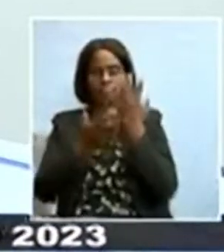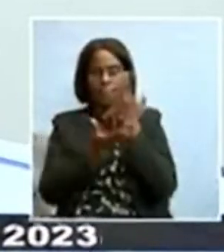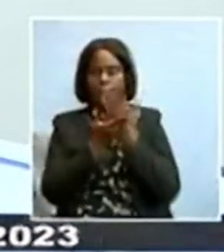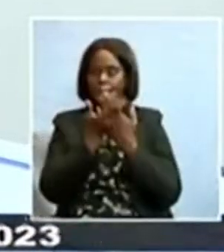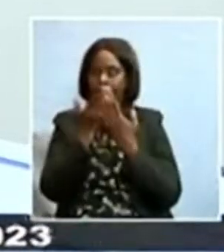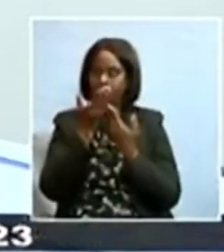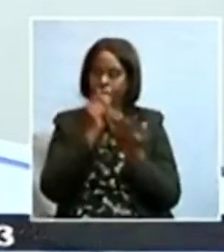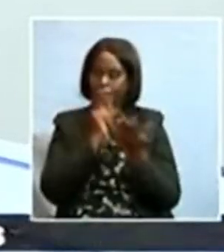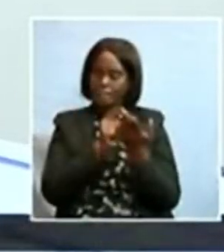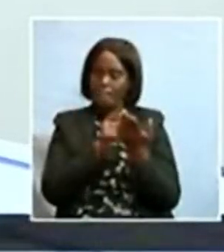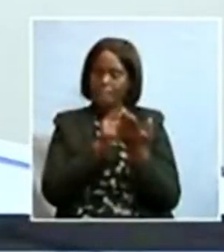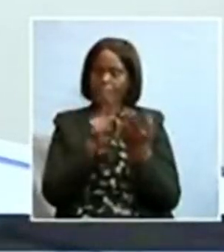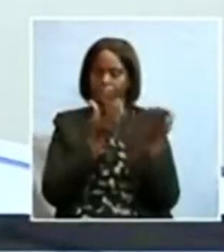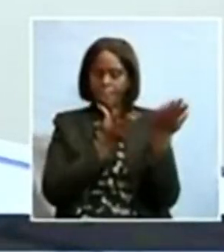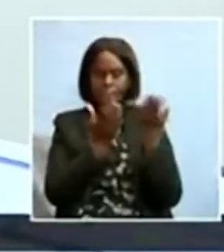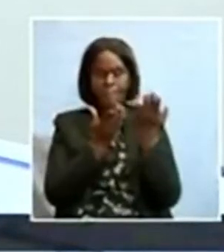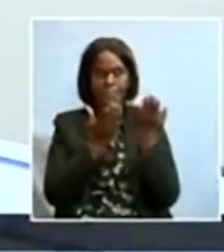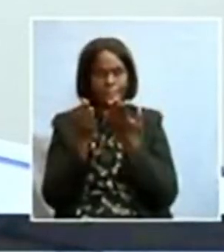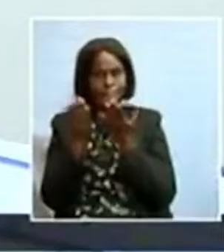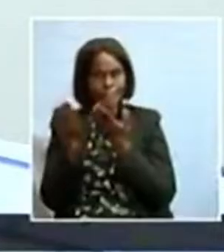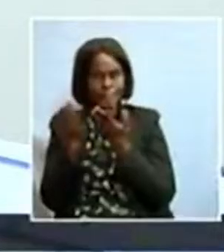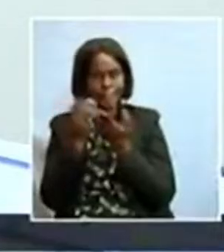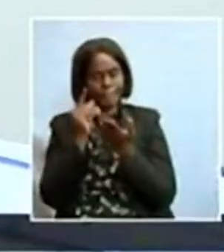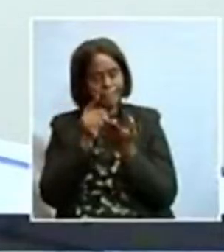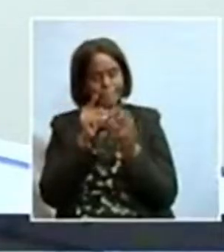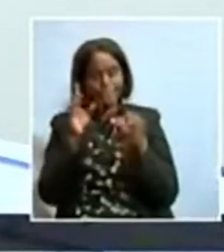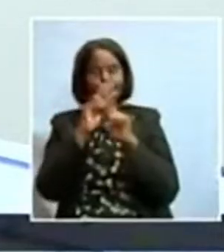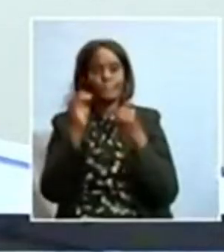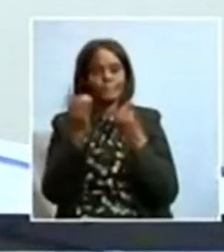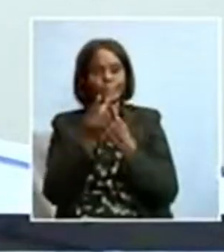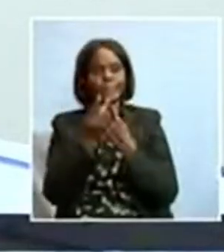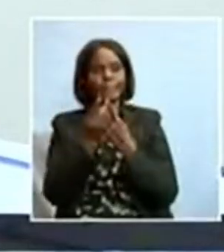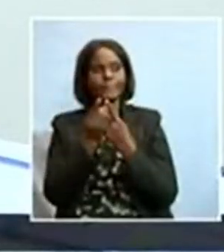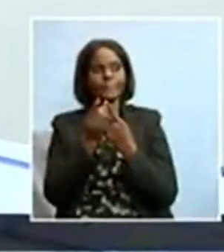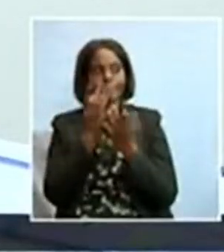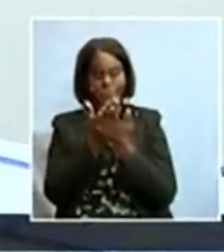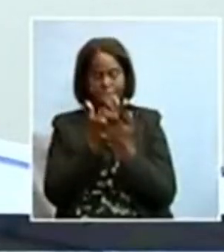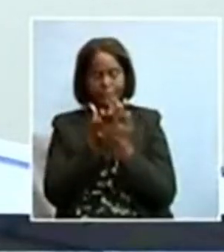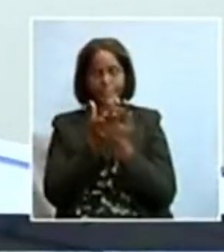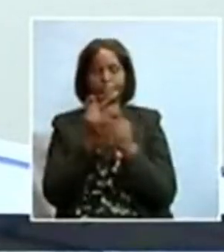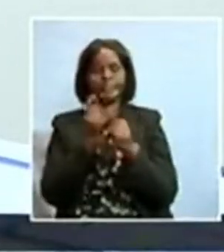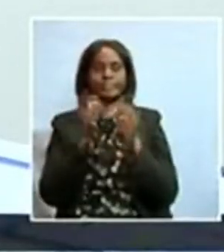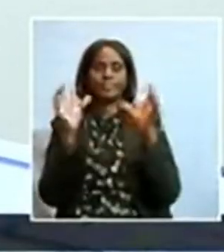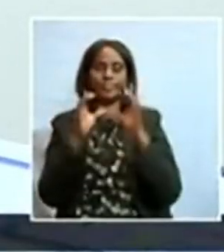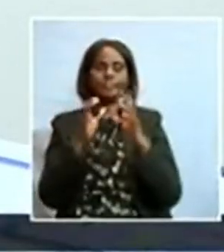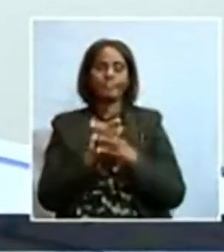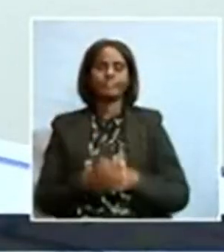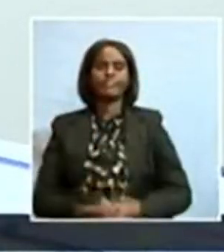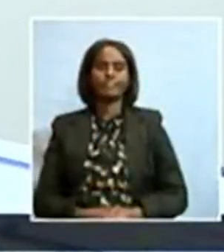improve the services of the district as recommended by the committee.